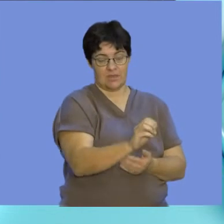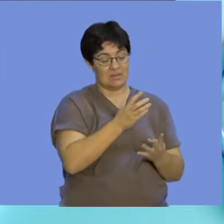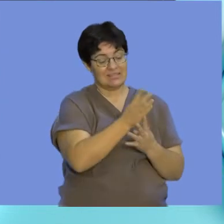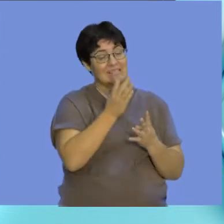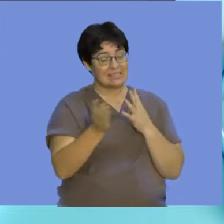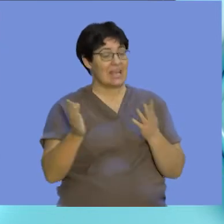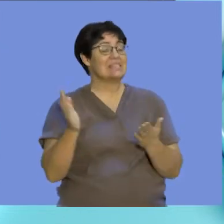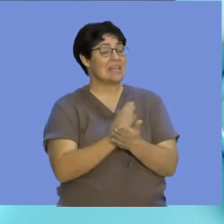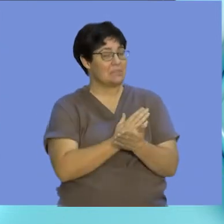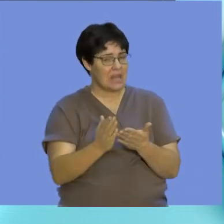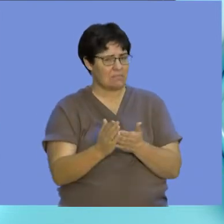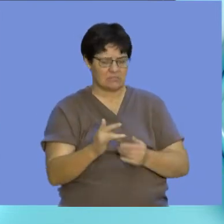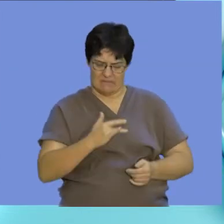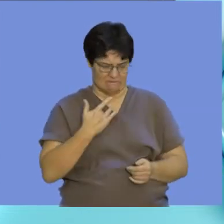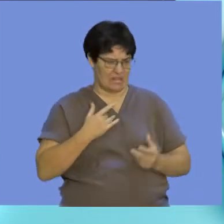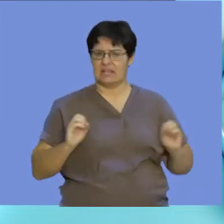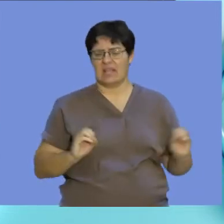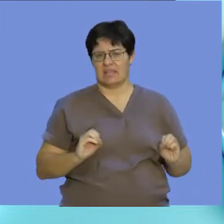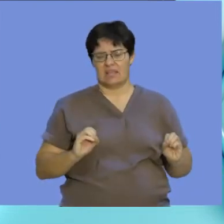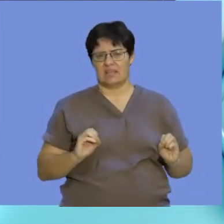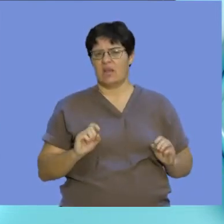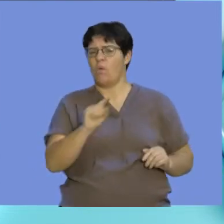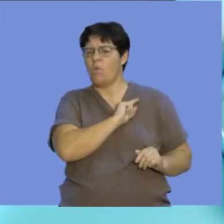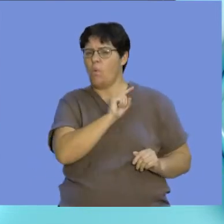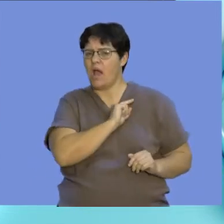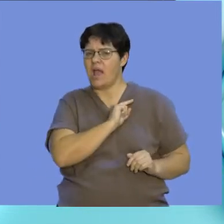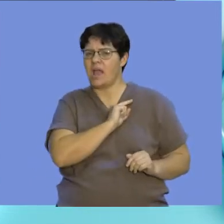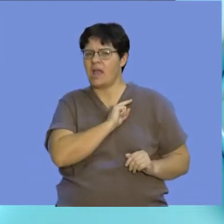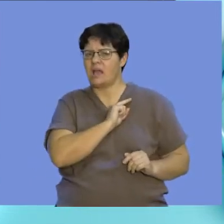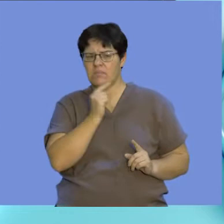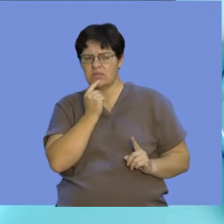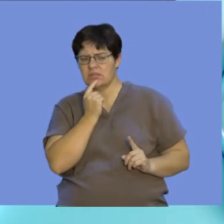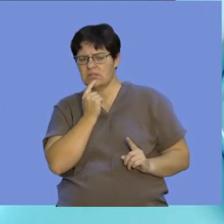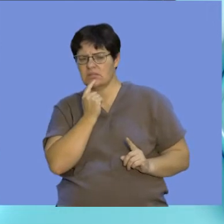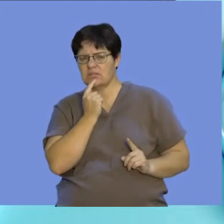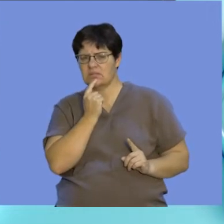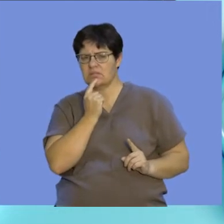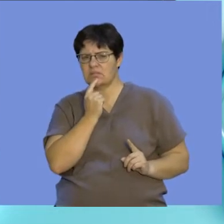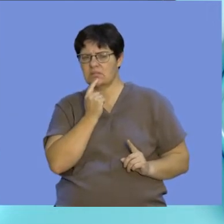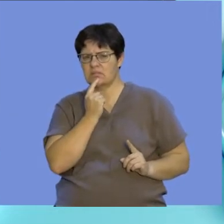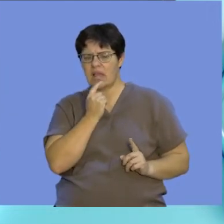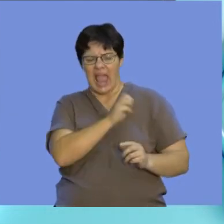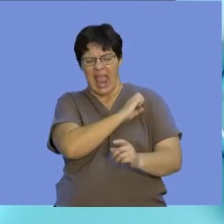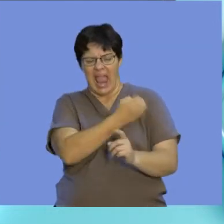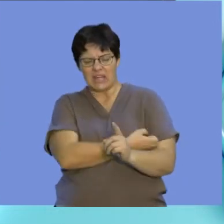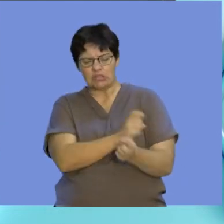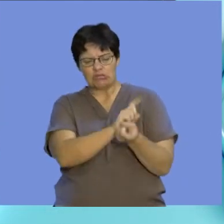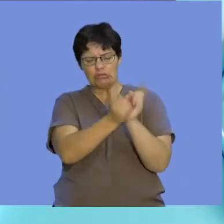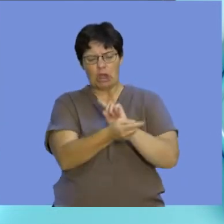Sometimes it doesn't feel like that because we can't always put our finger on what the energy has become.